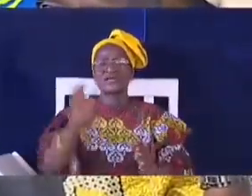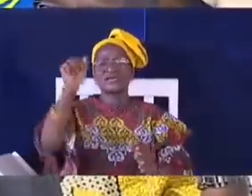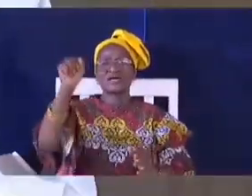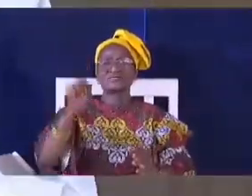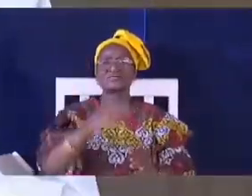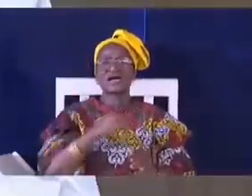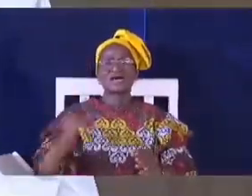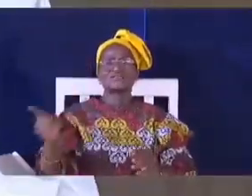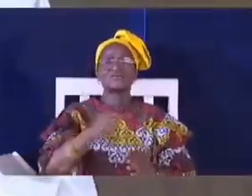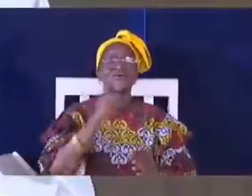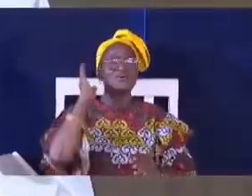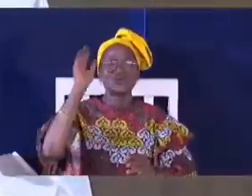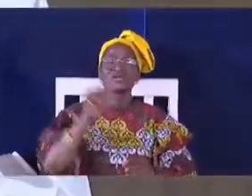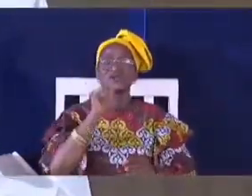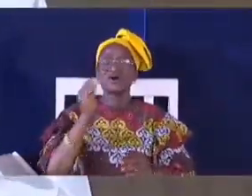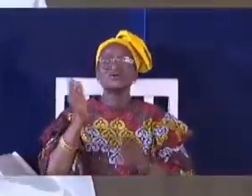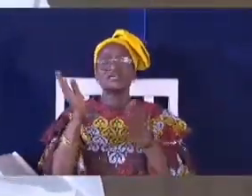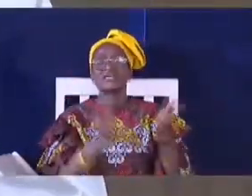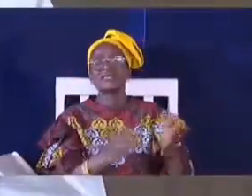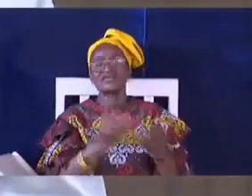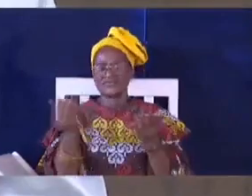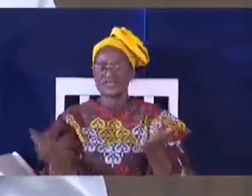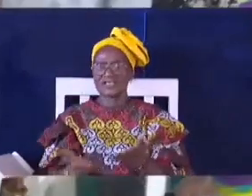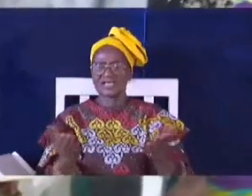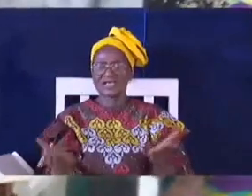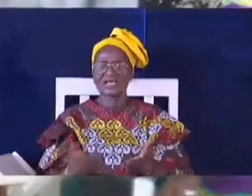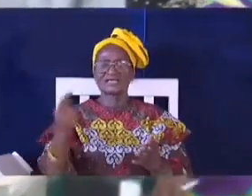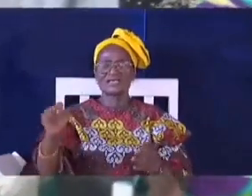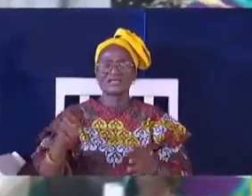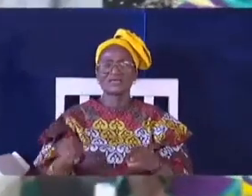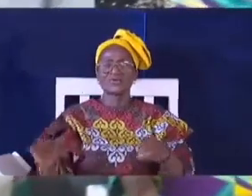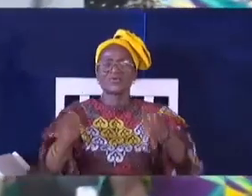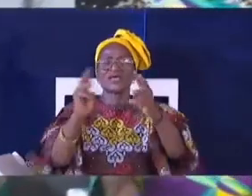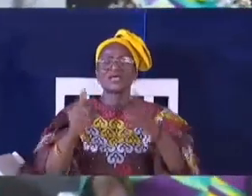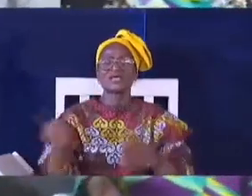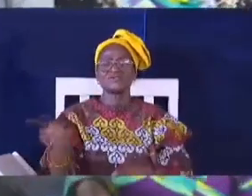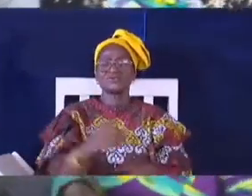And you will not live here the way you came in Jesus' name.